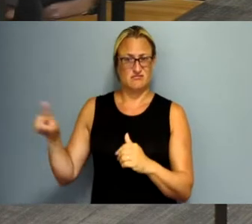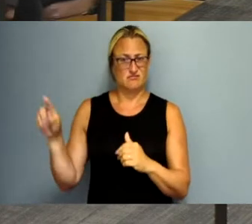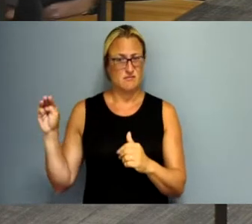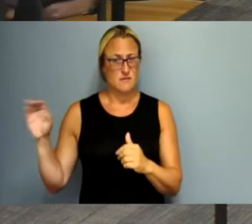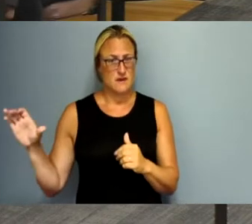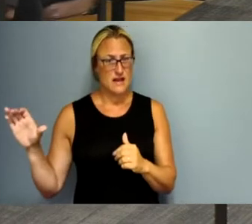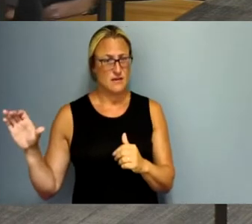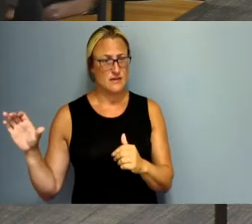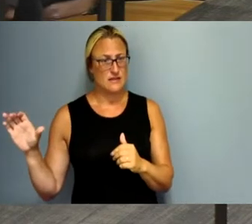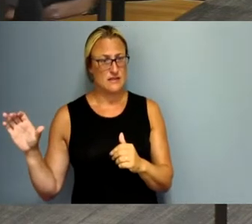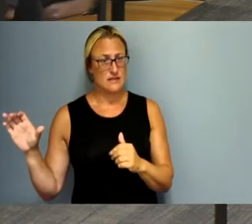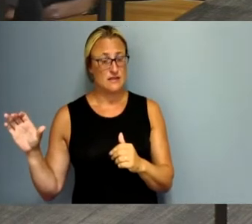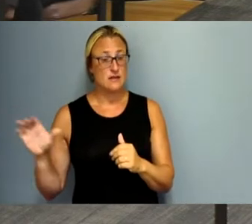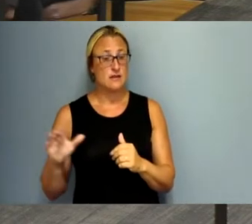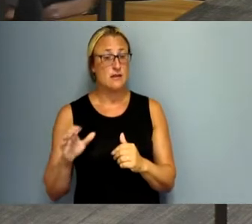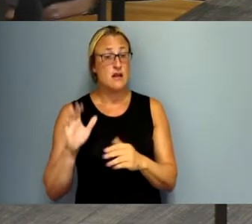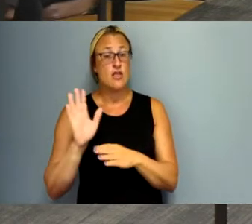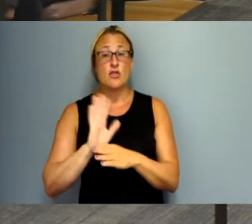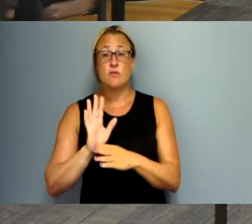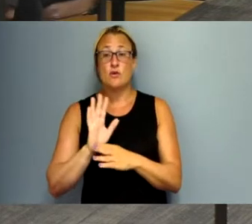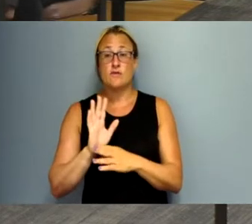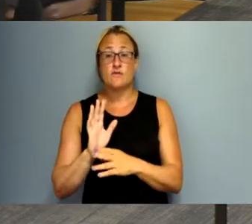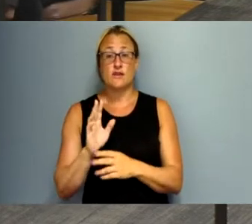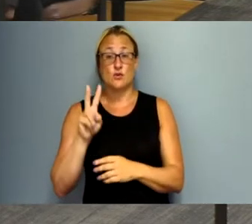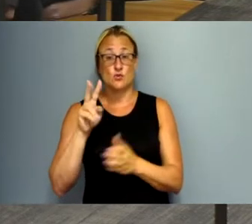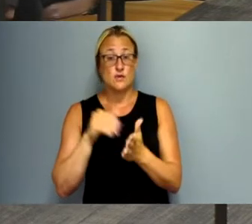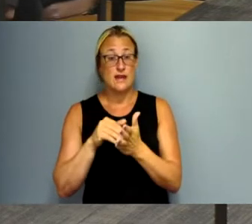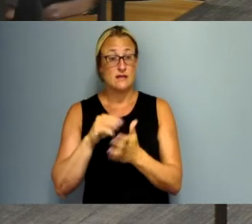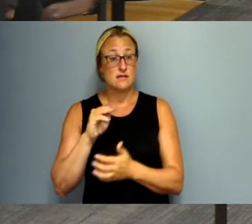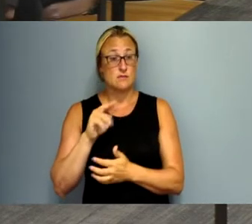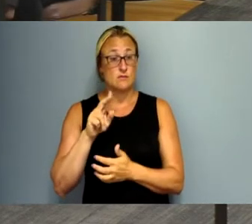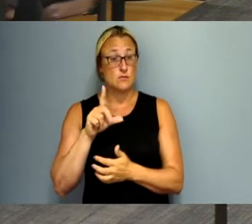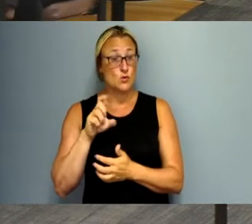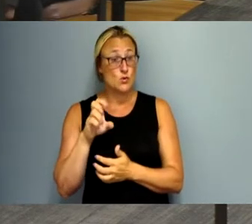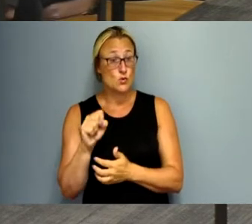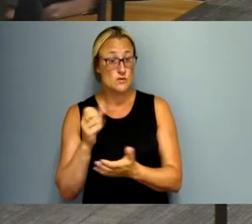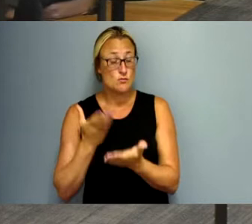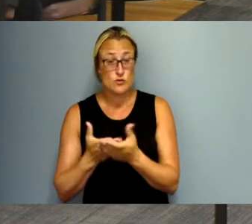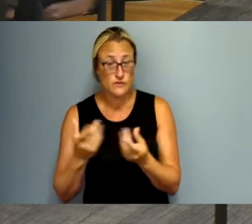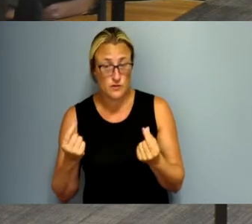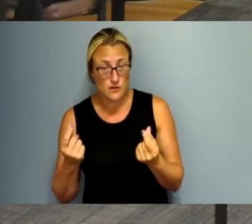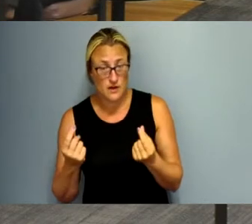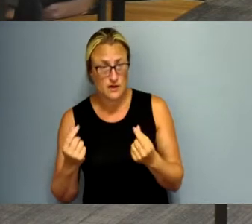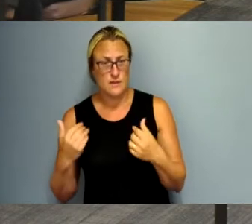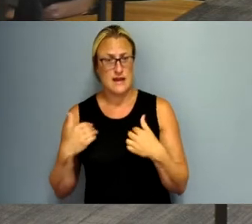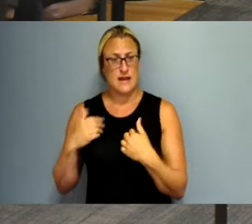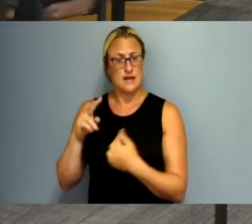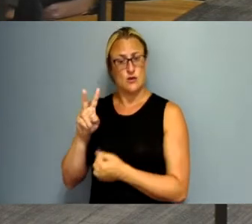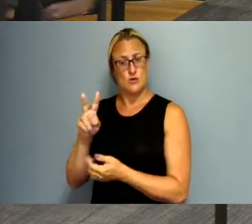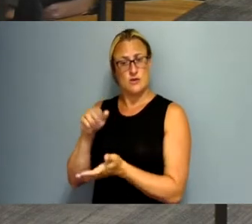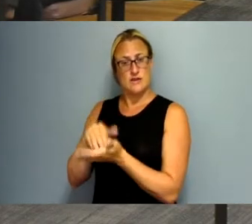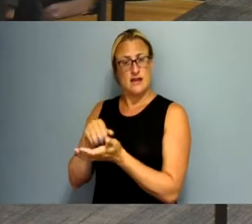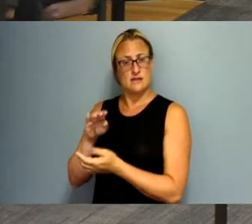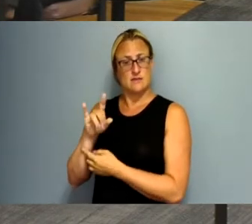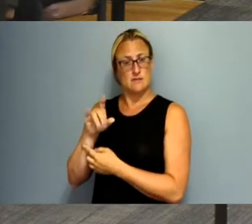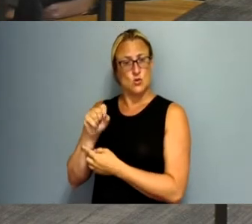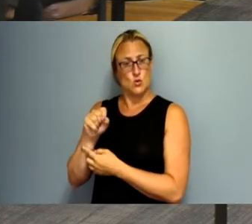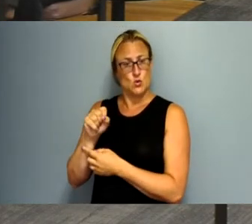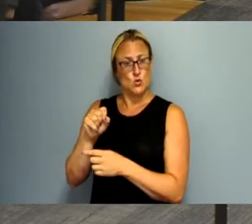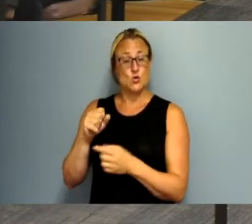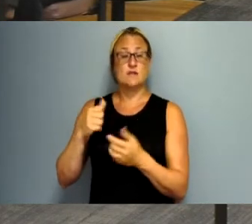movie 2,000 Mules shows that there were 2,000 mules who went from mailbox to